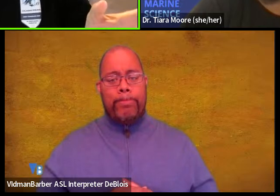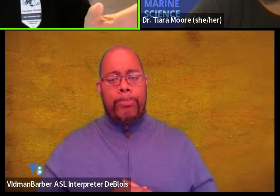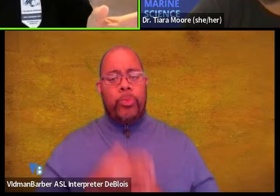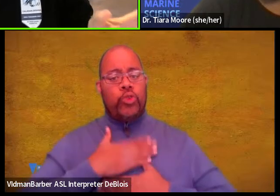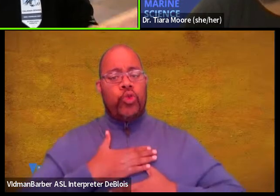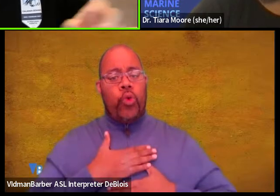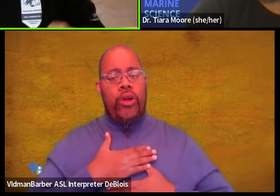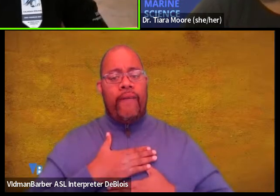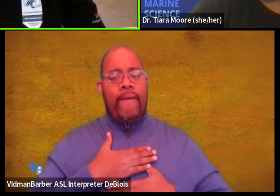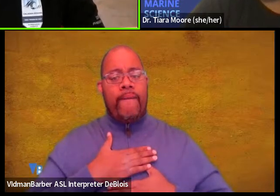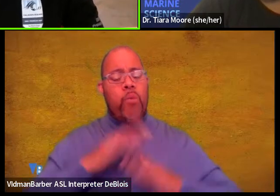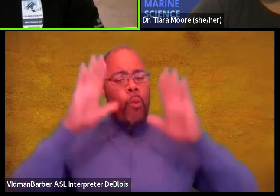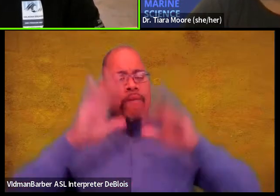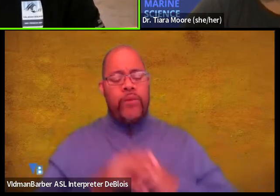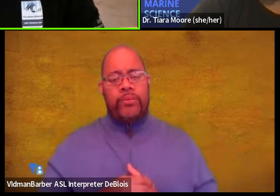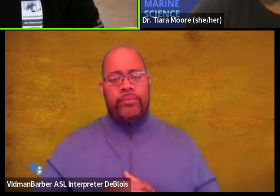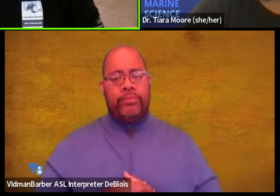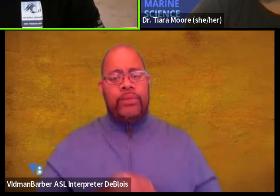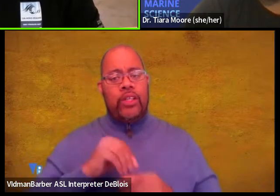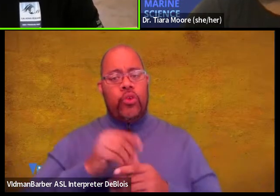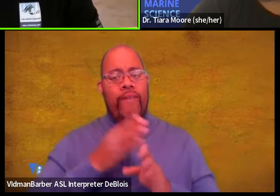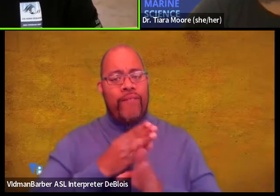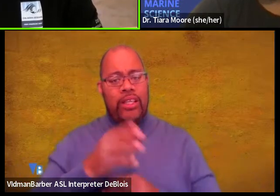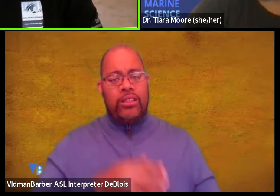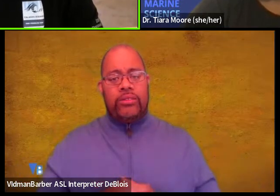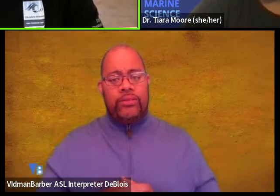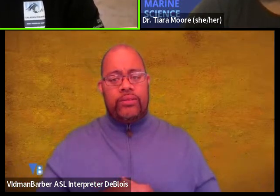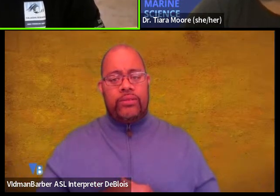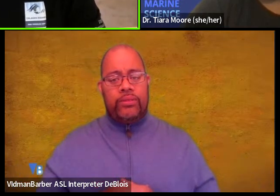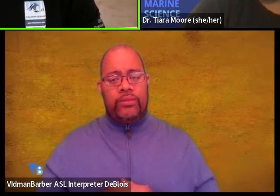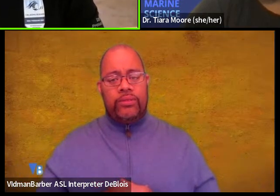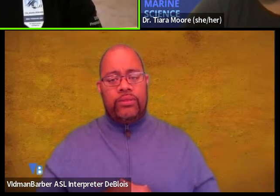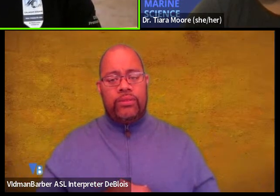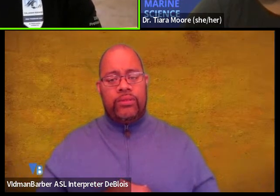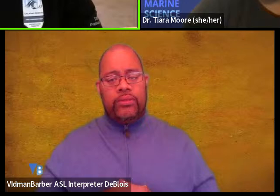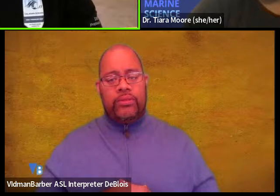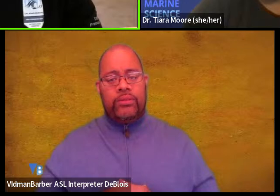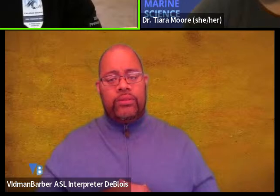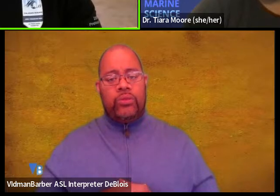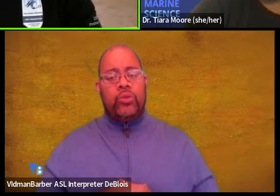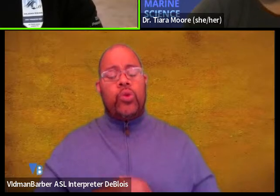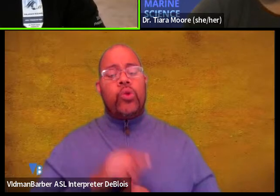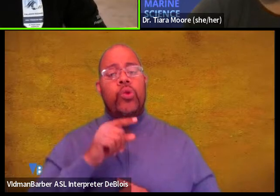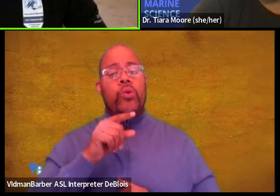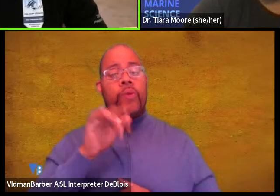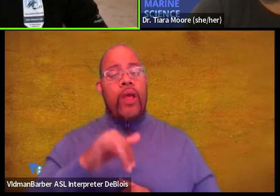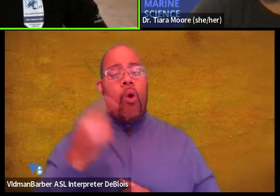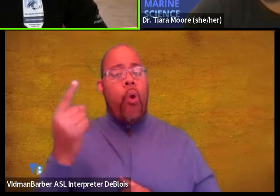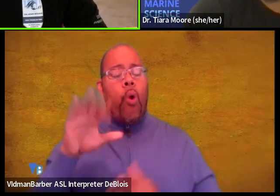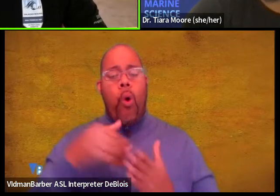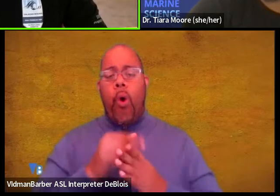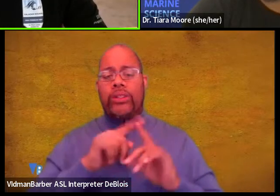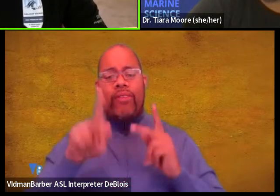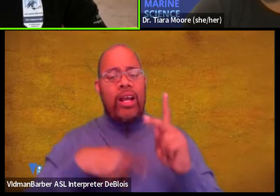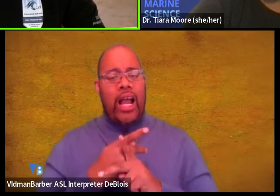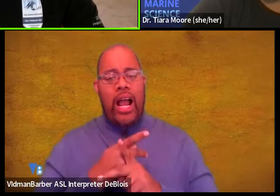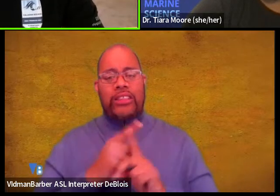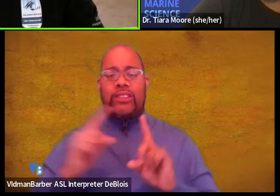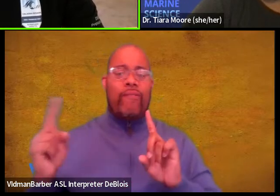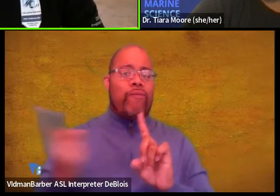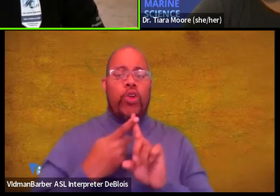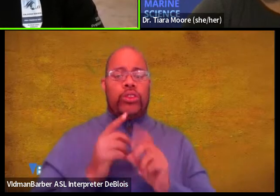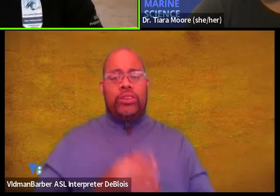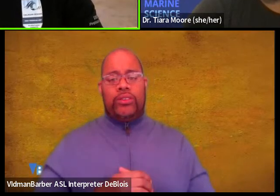Enjoy being excellent in your field. And there are all kinds of